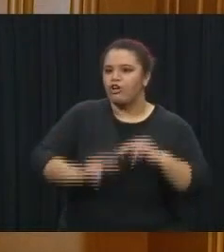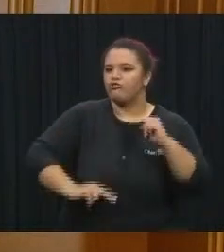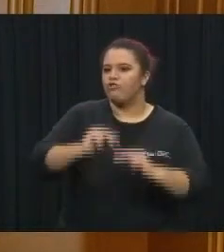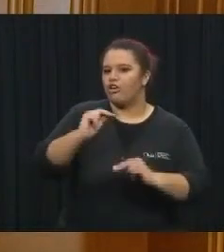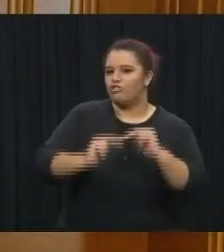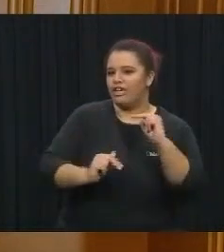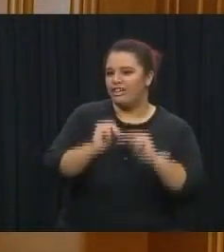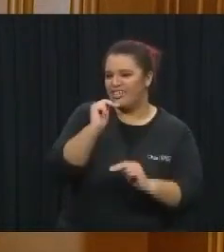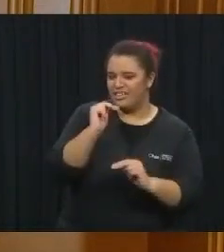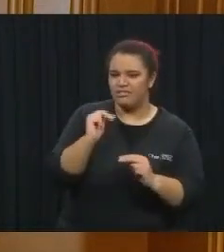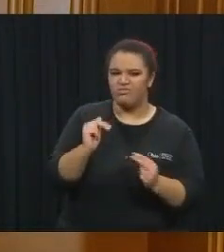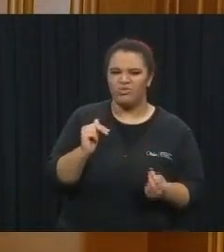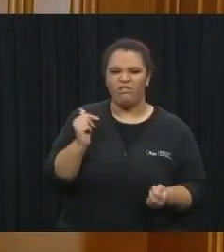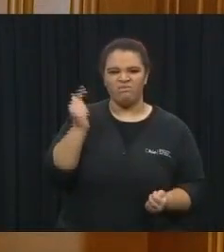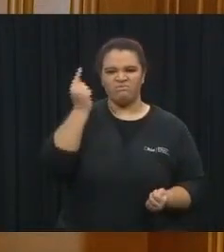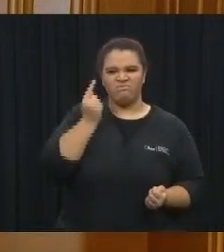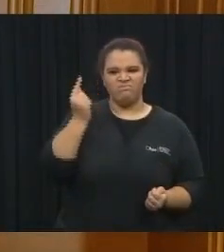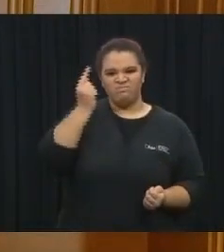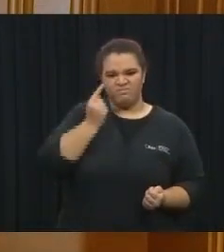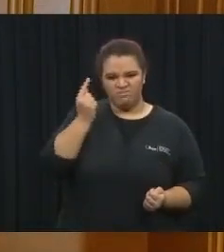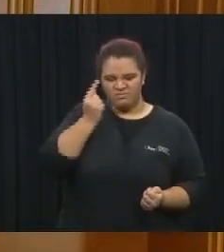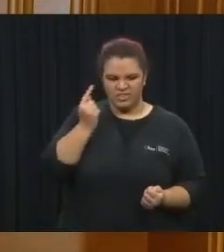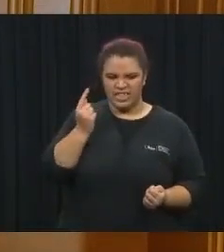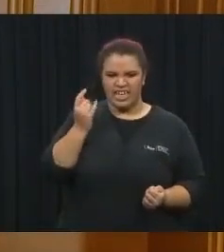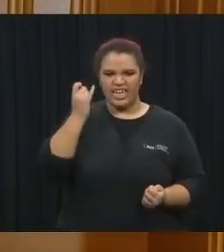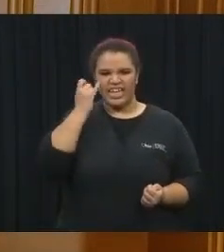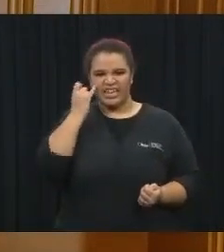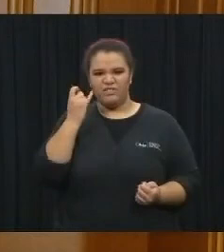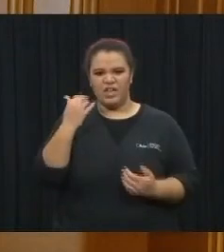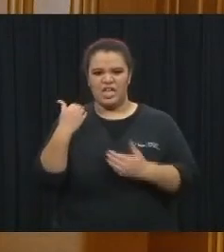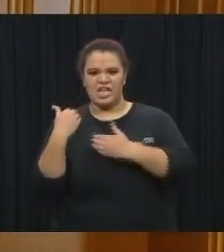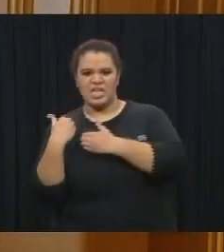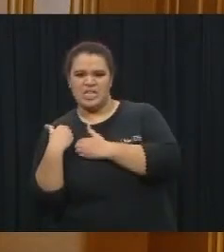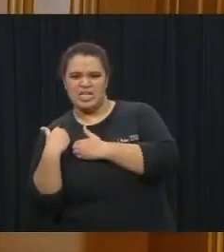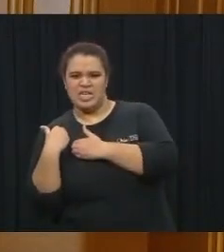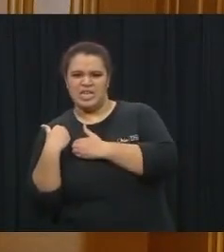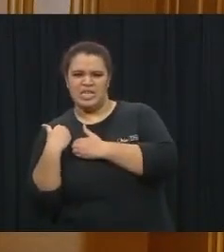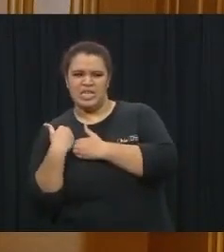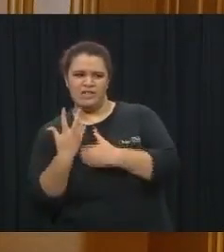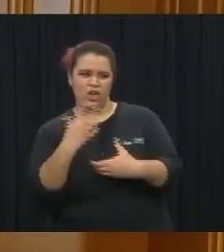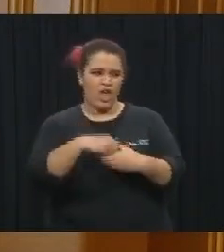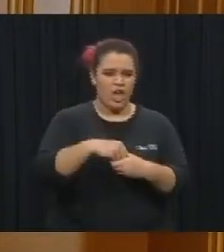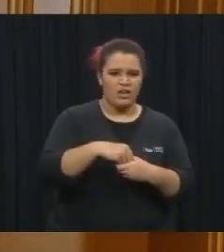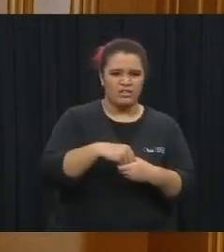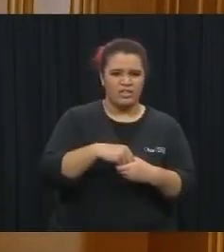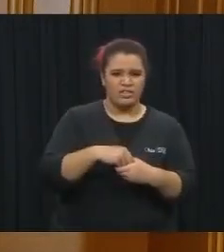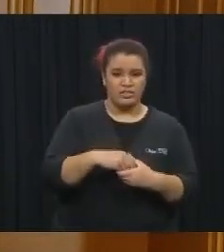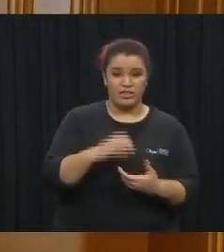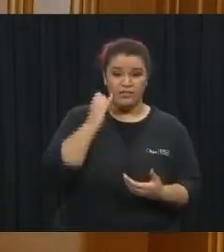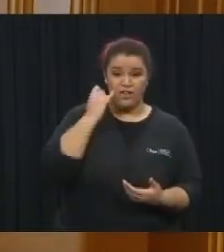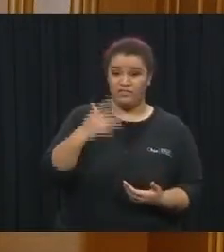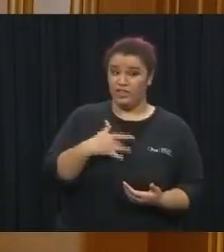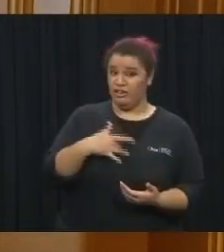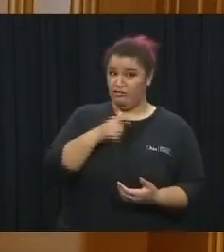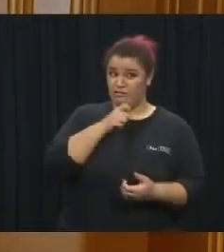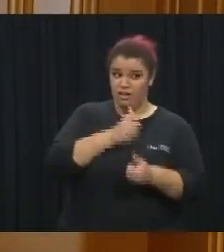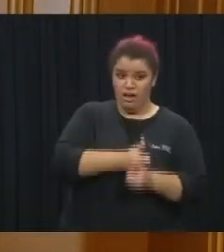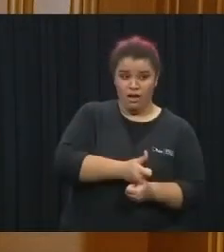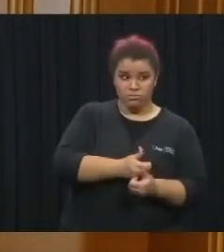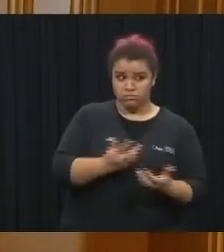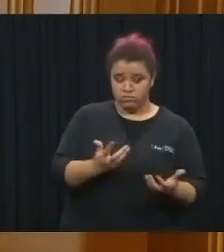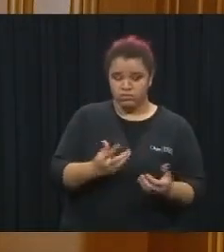where they don't feel specifically on that part of the industry? Well, the rules apply to construction as it